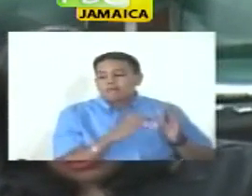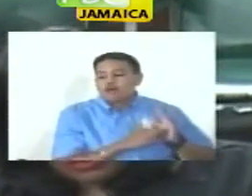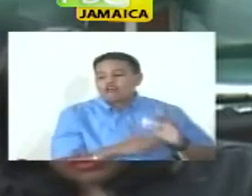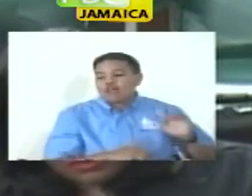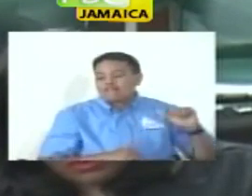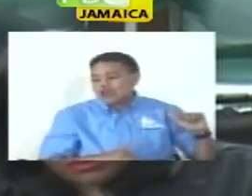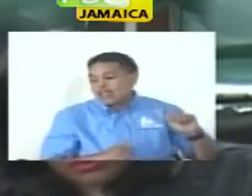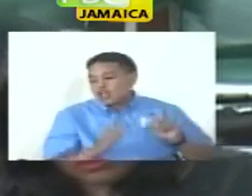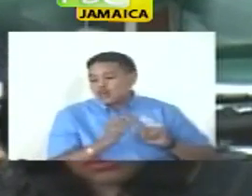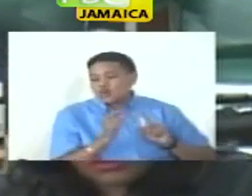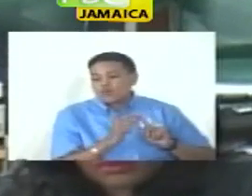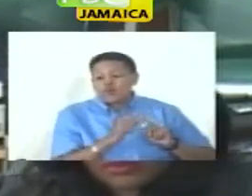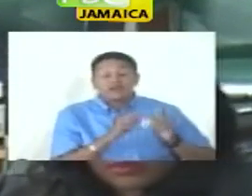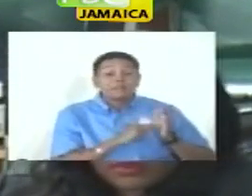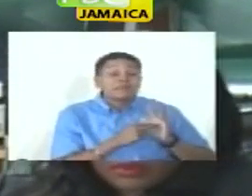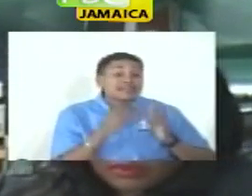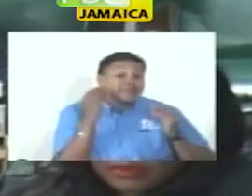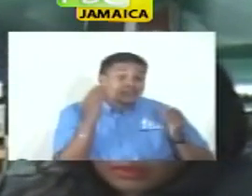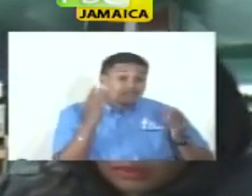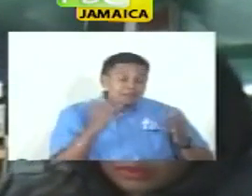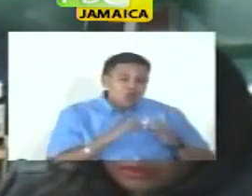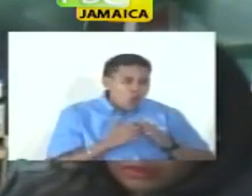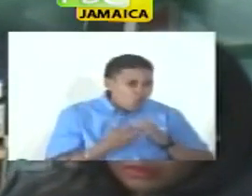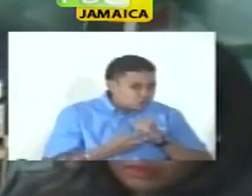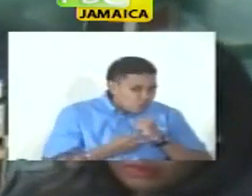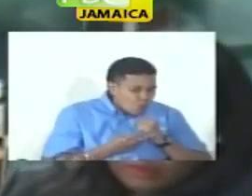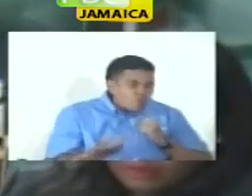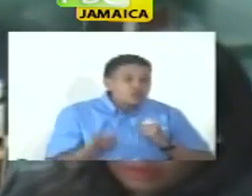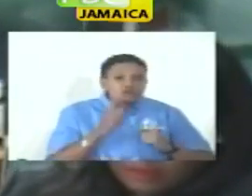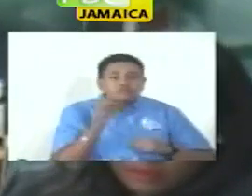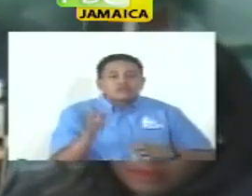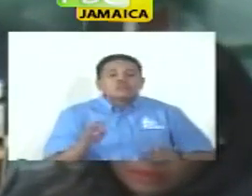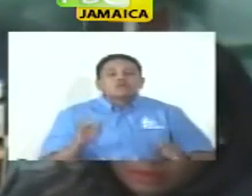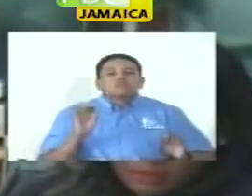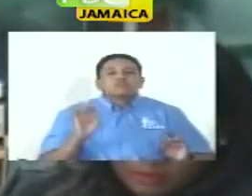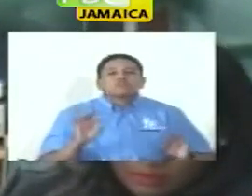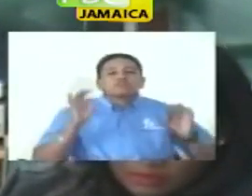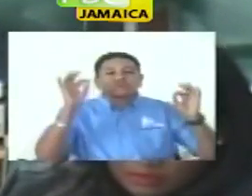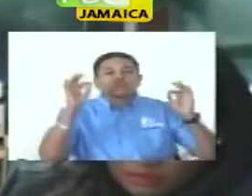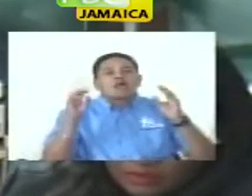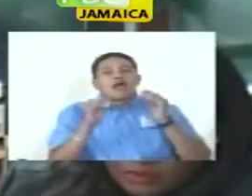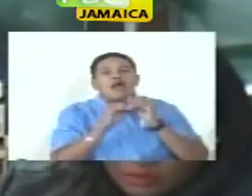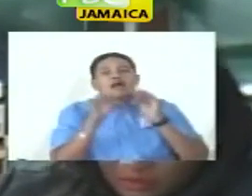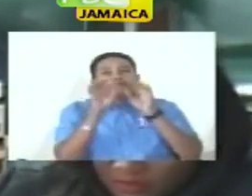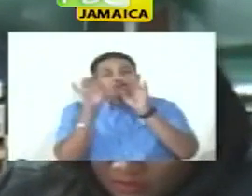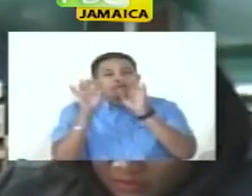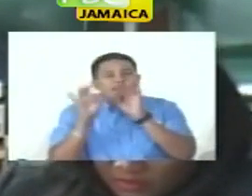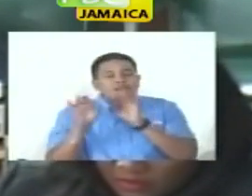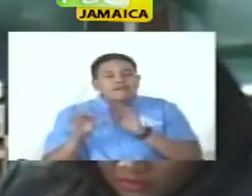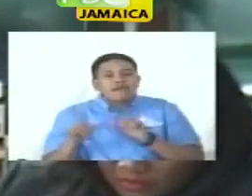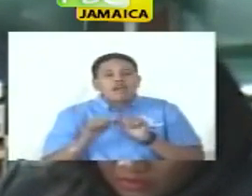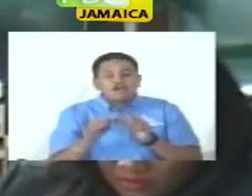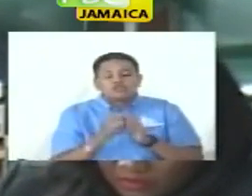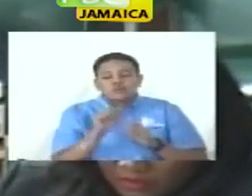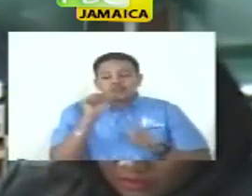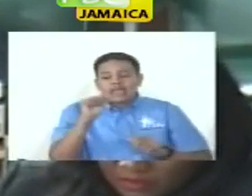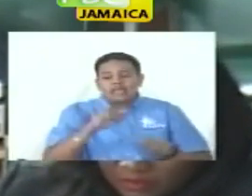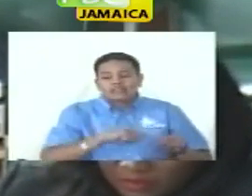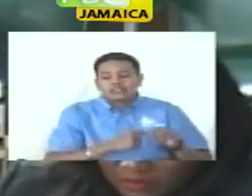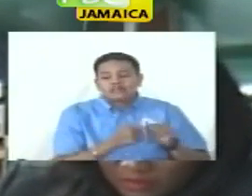the words means information however stored, lifting it into the chapeau and continuing with A starting at relating